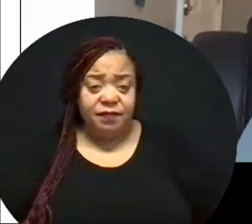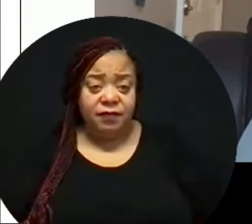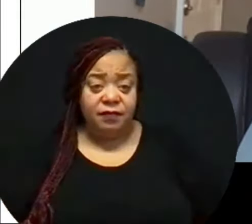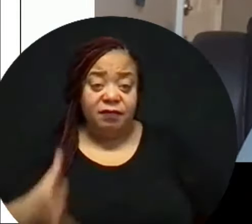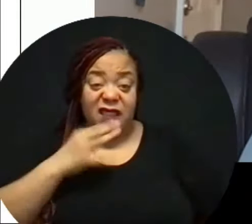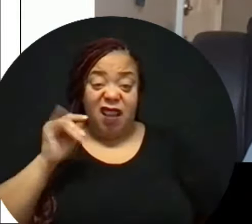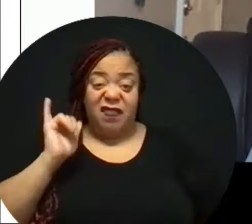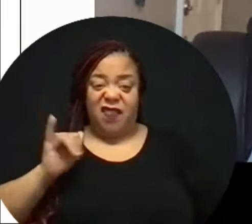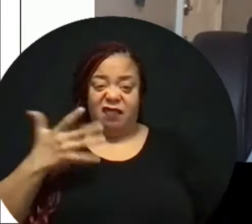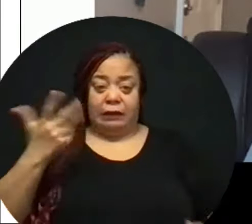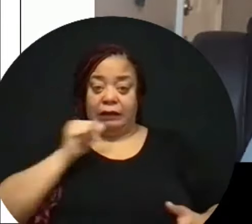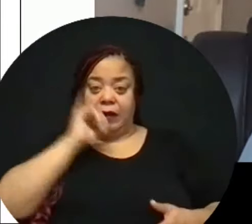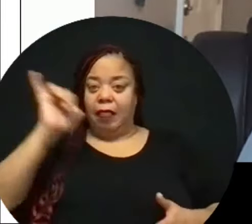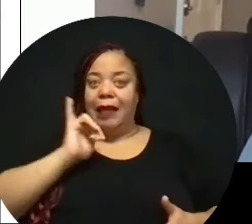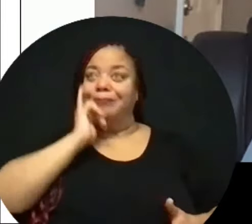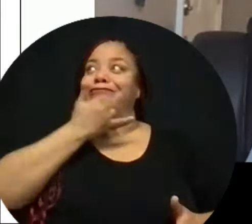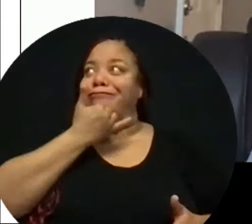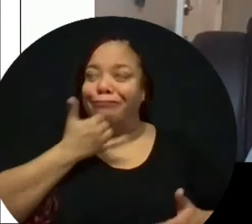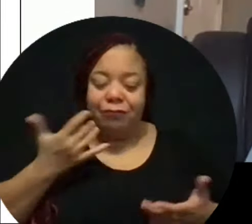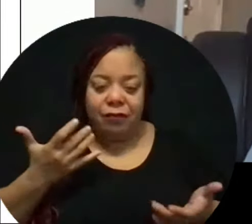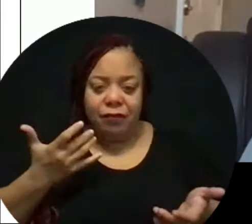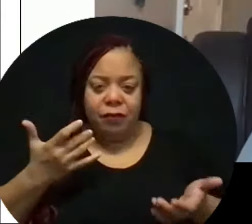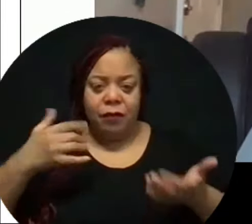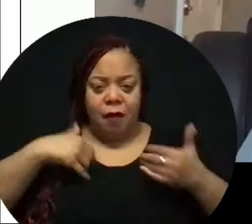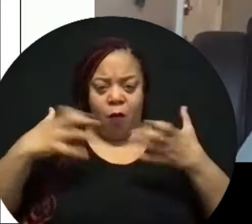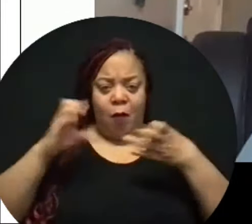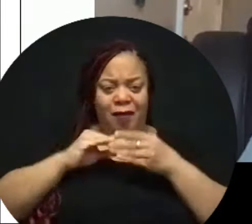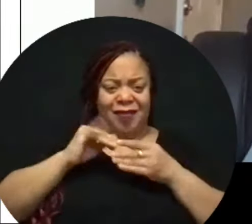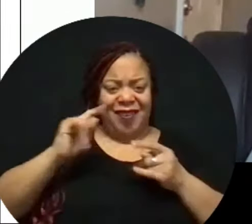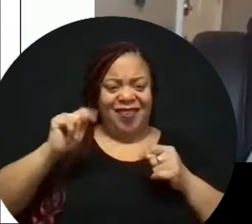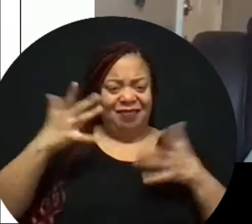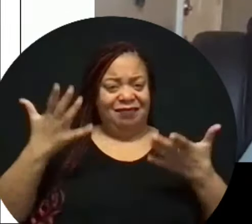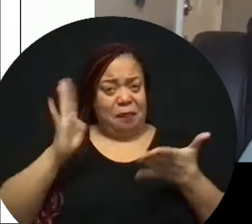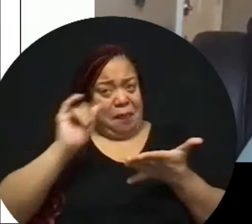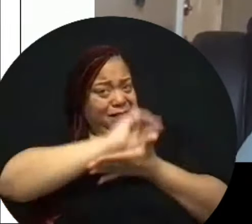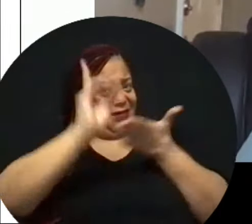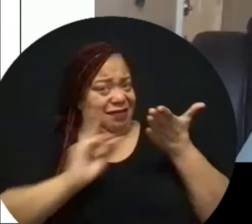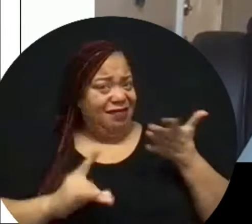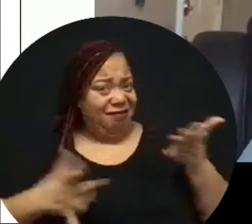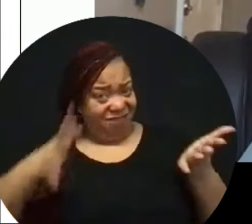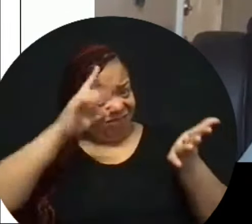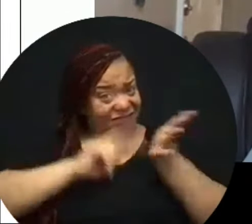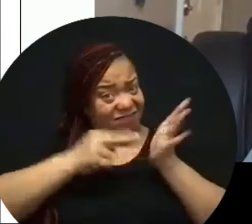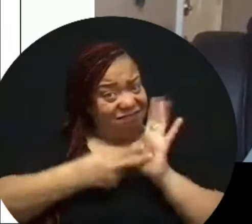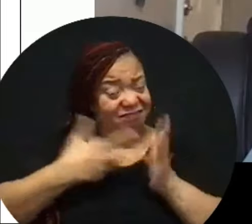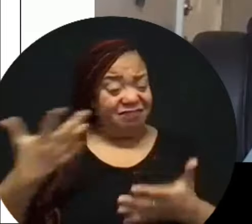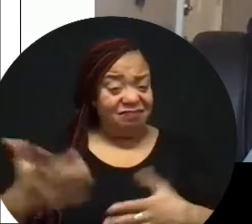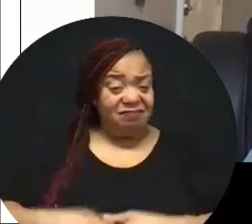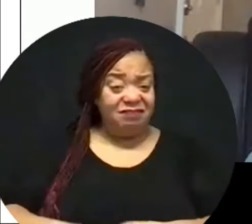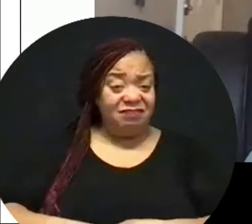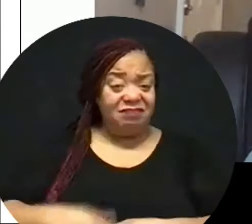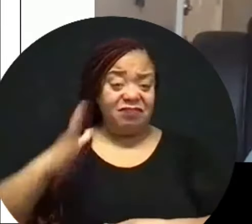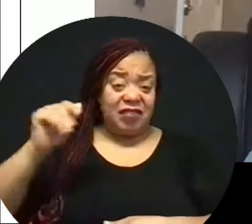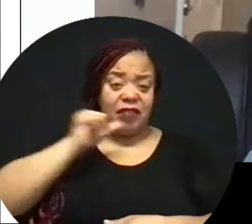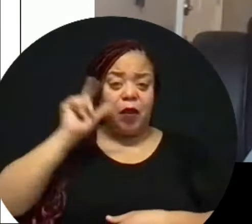us as individuals, but to break our communities, you know. I guess that's all I really got to comment on off the top of my head. So